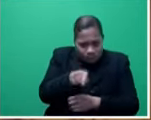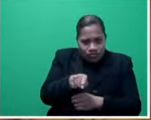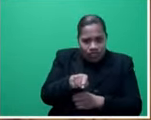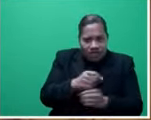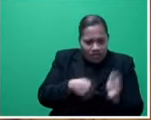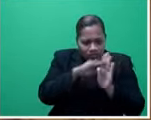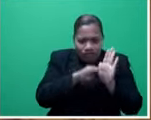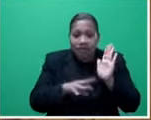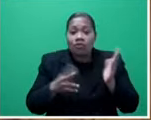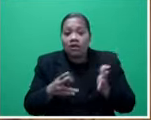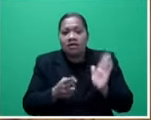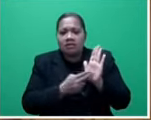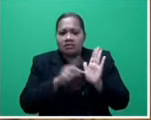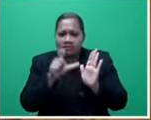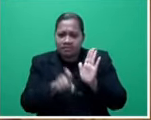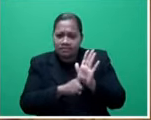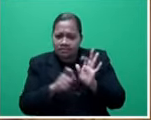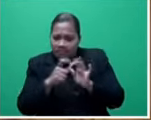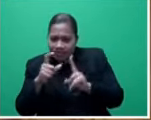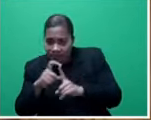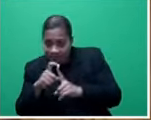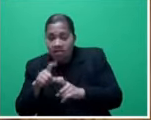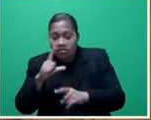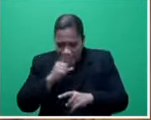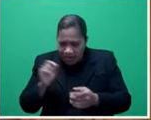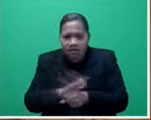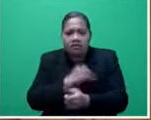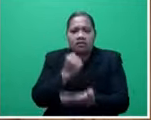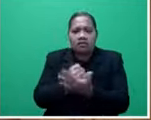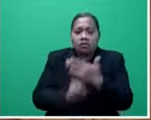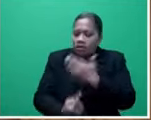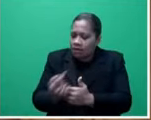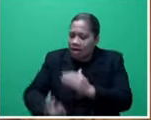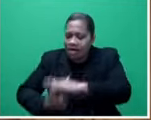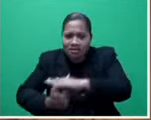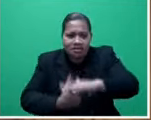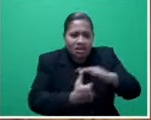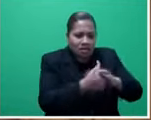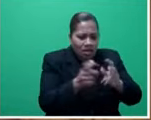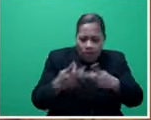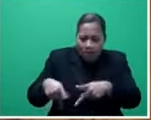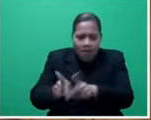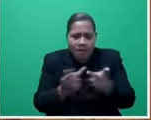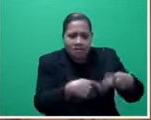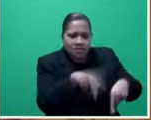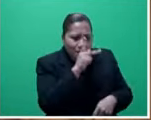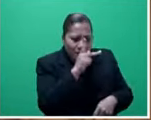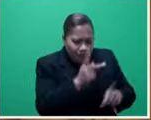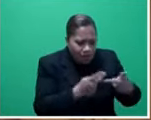with Disabilities and relevant stakeholders in order to ensure ease of accessibility to public office and public